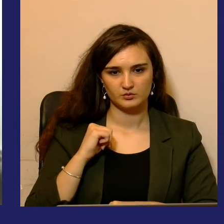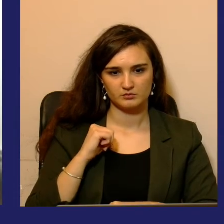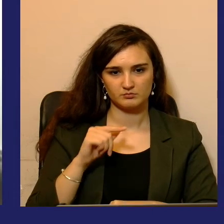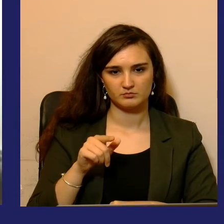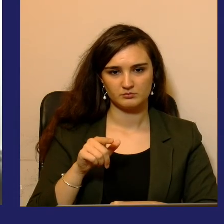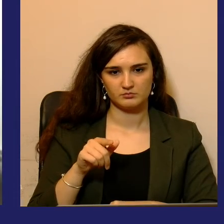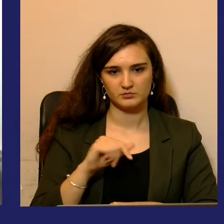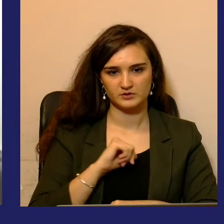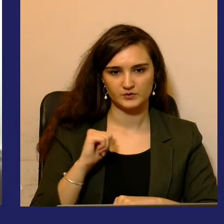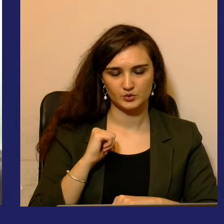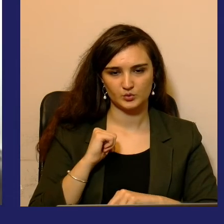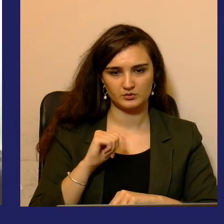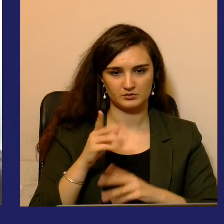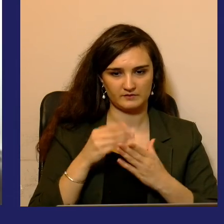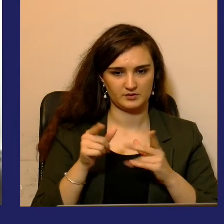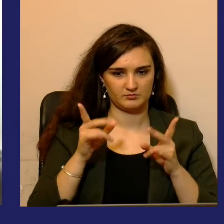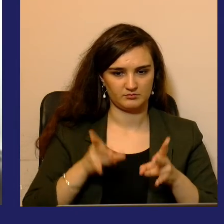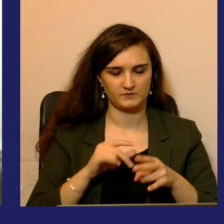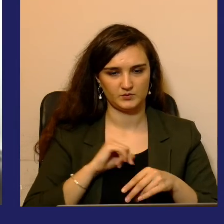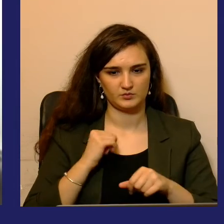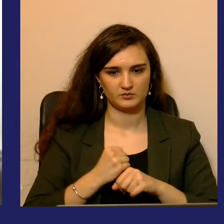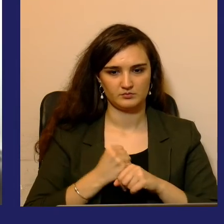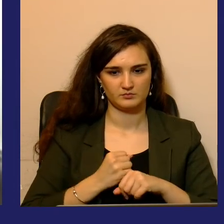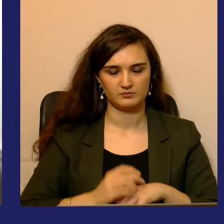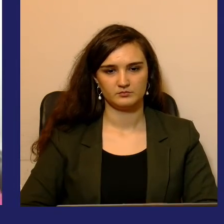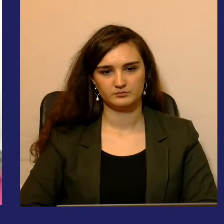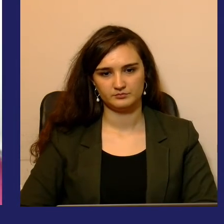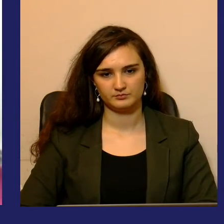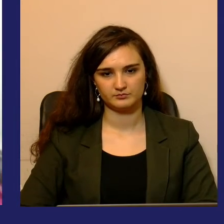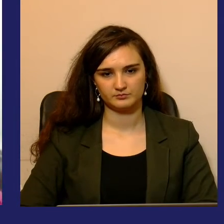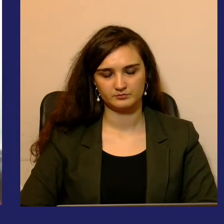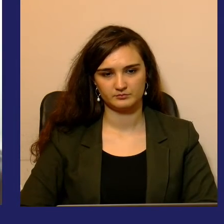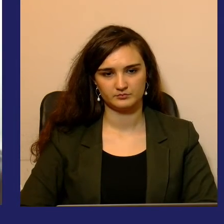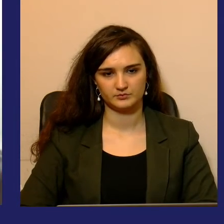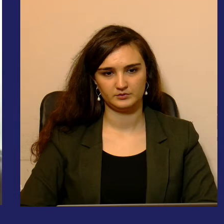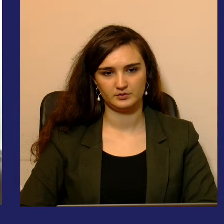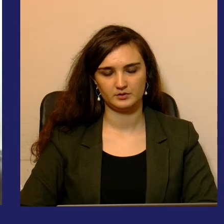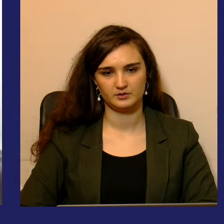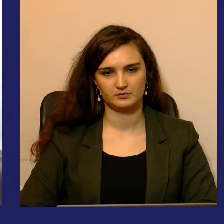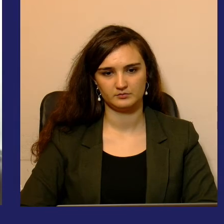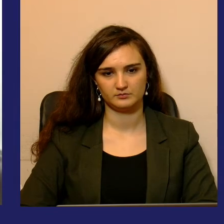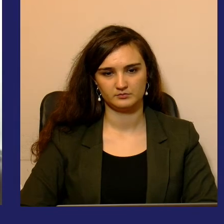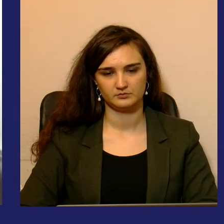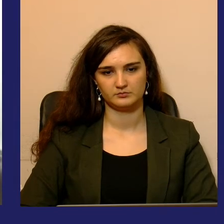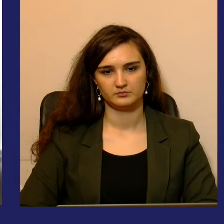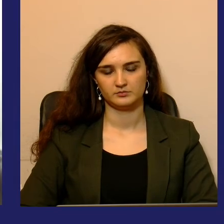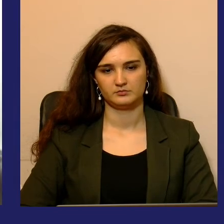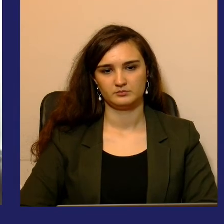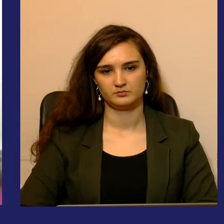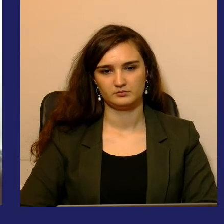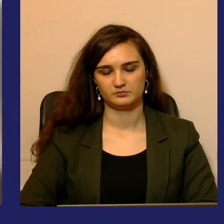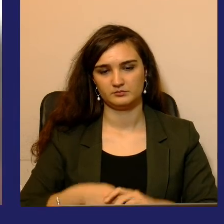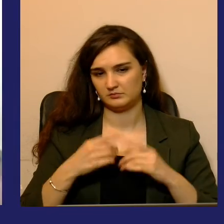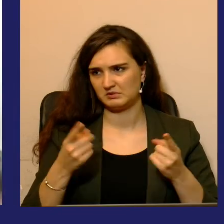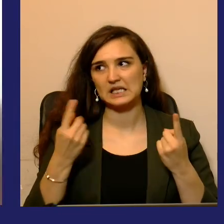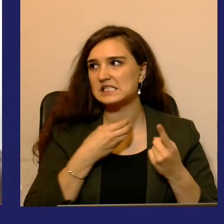that what you have is this crisis of representation. It doesn't have to do with COVID. It has to do with that the parties are